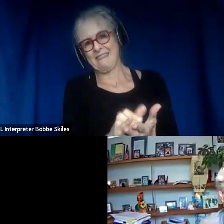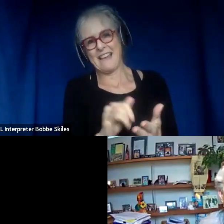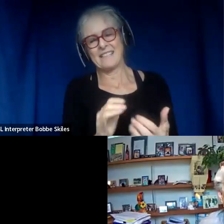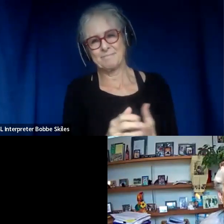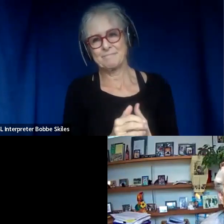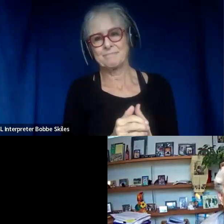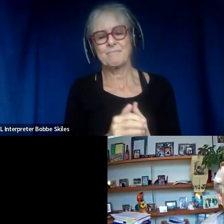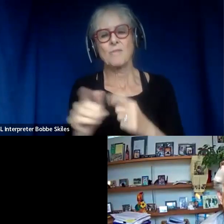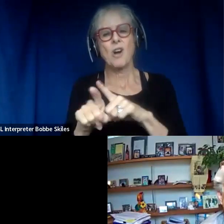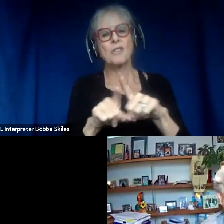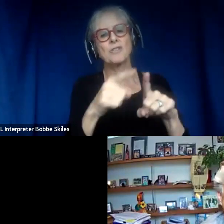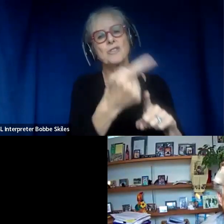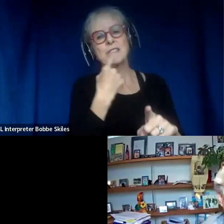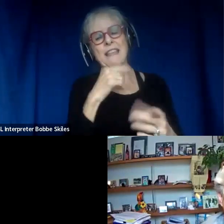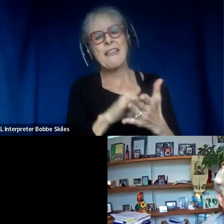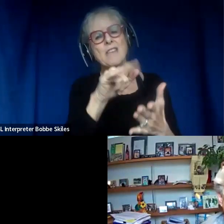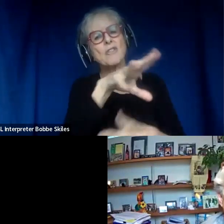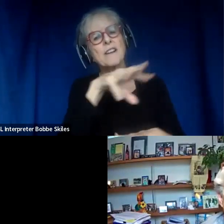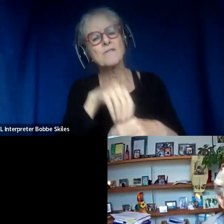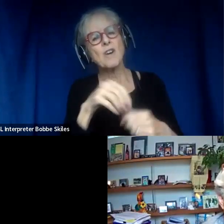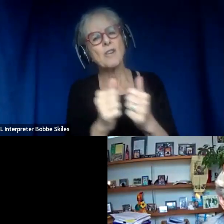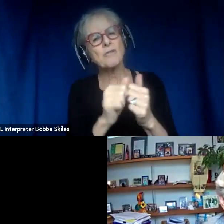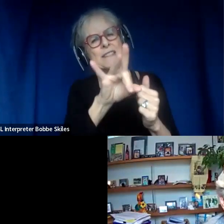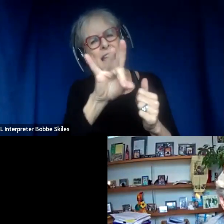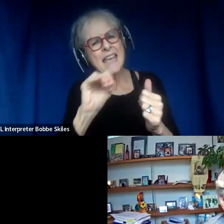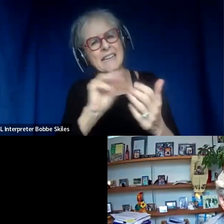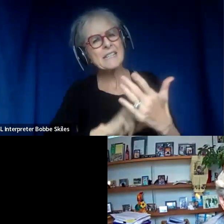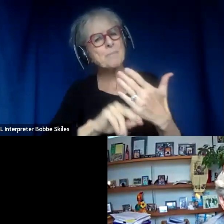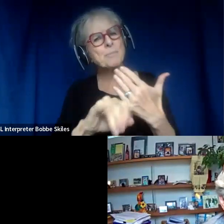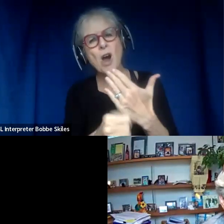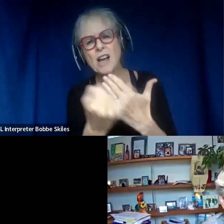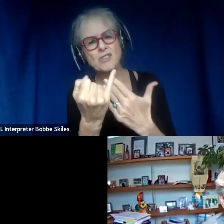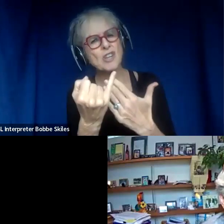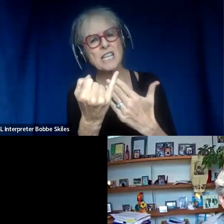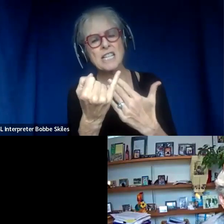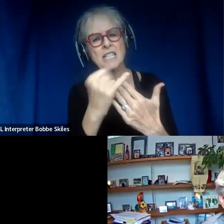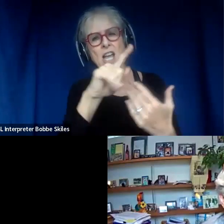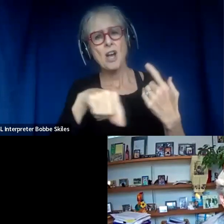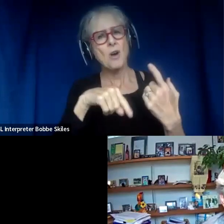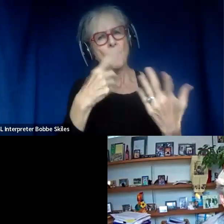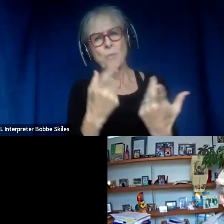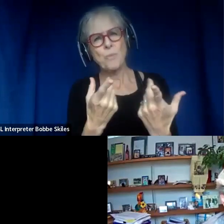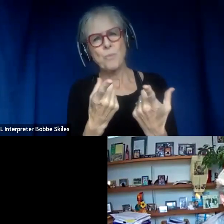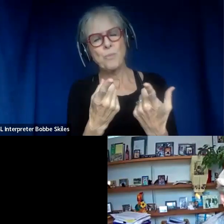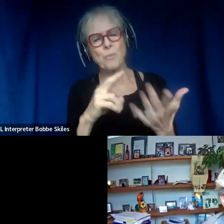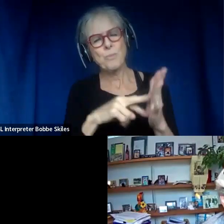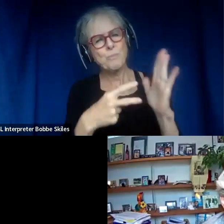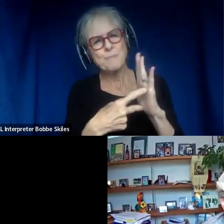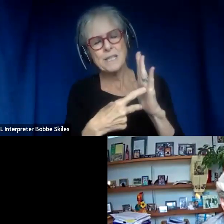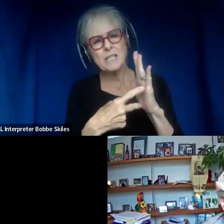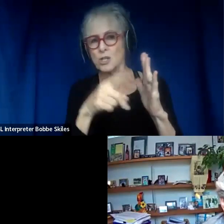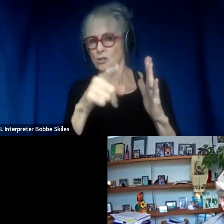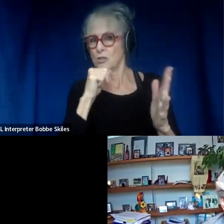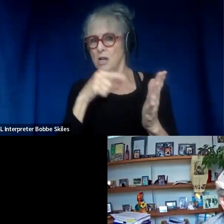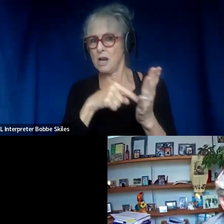So you also mentioned that you're involved with, I think, like 80 projects of some sort. What does that mean? You're not funding